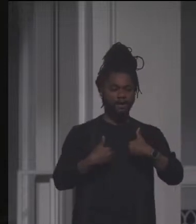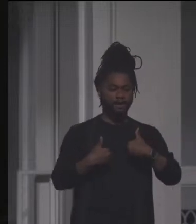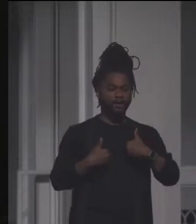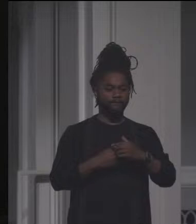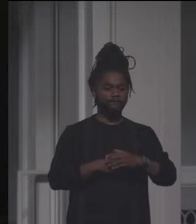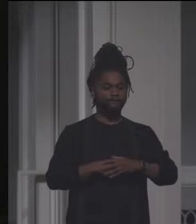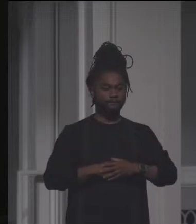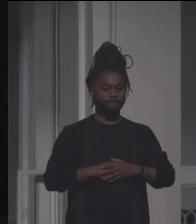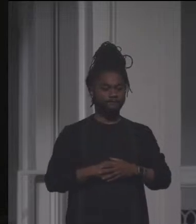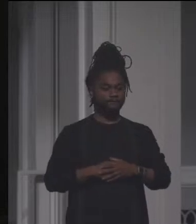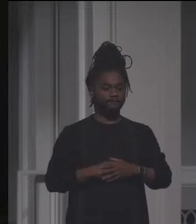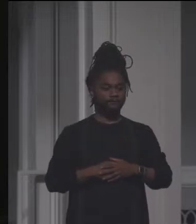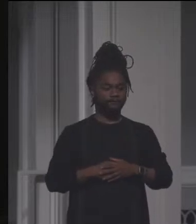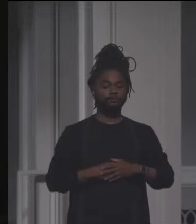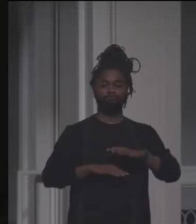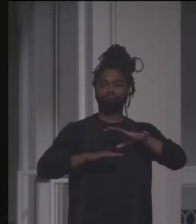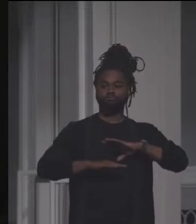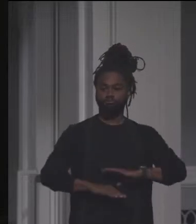Thank you.